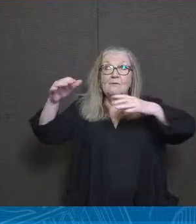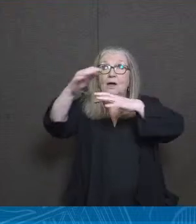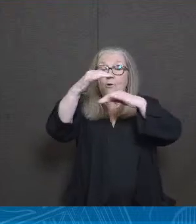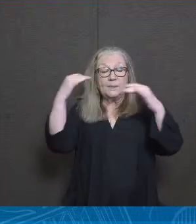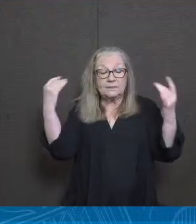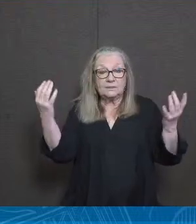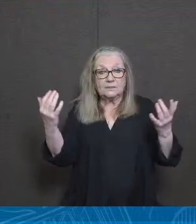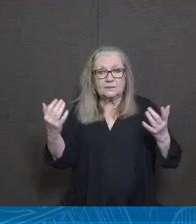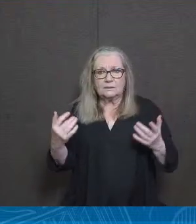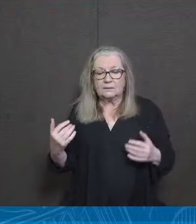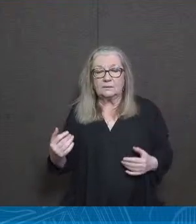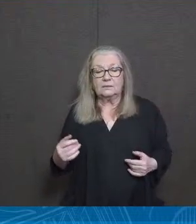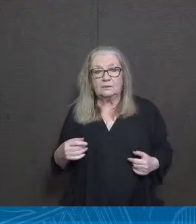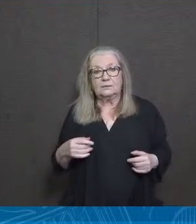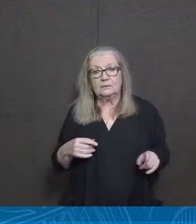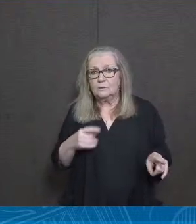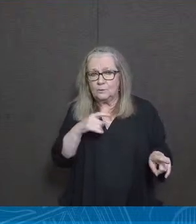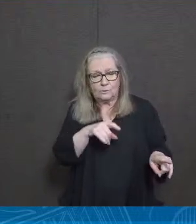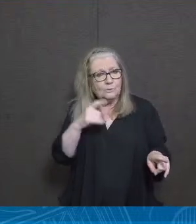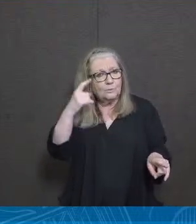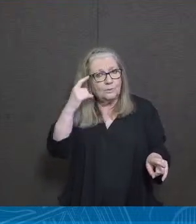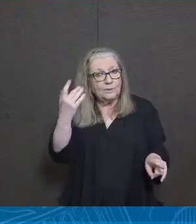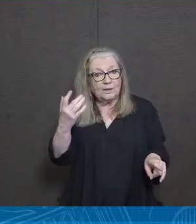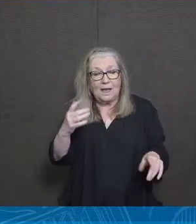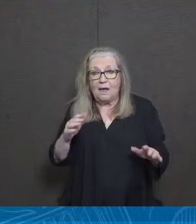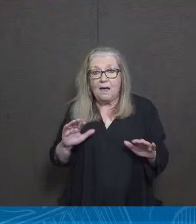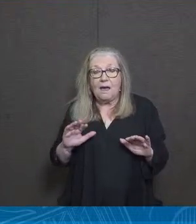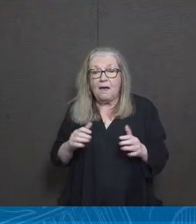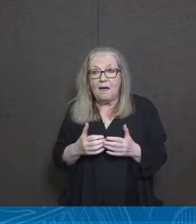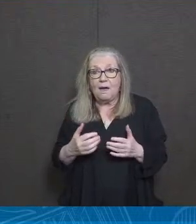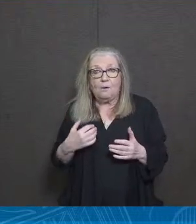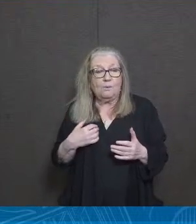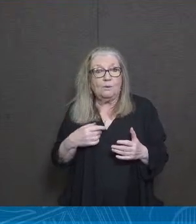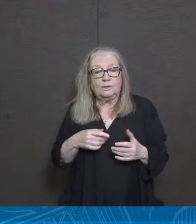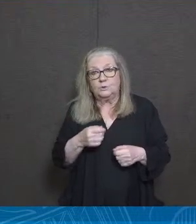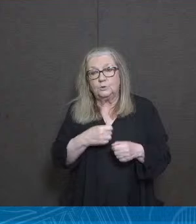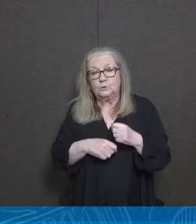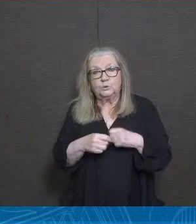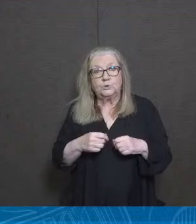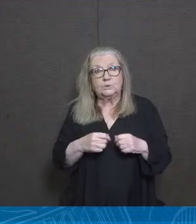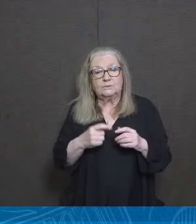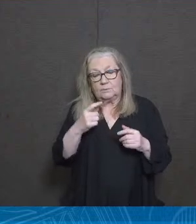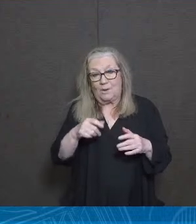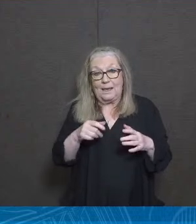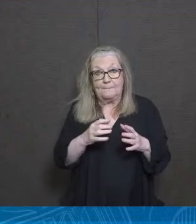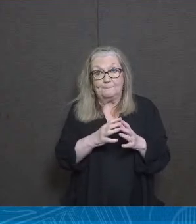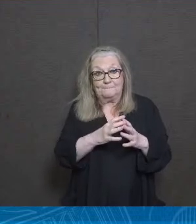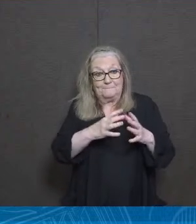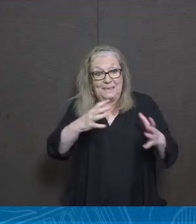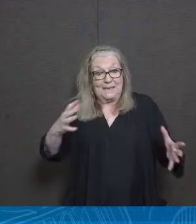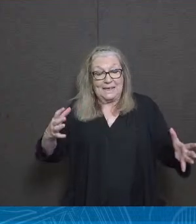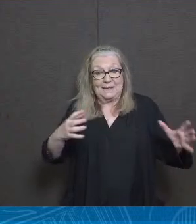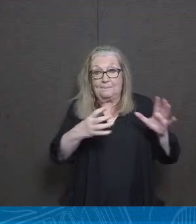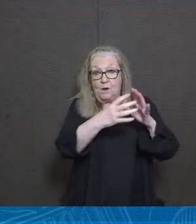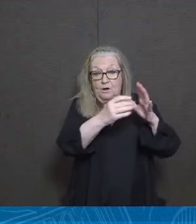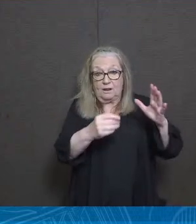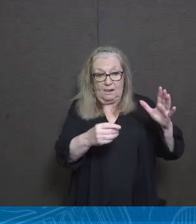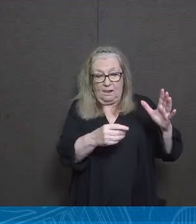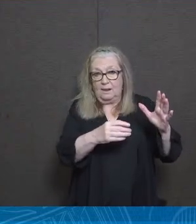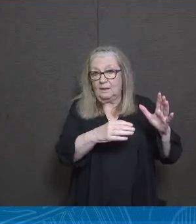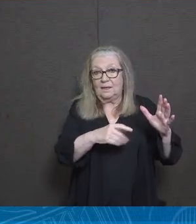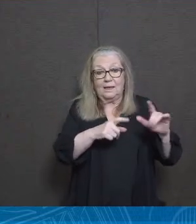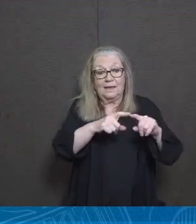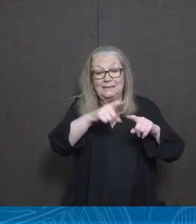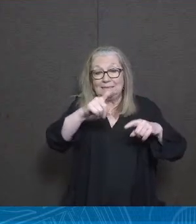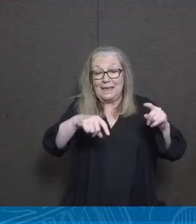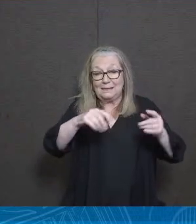on how do we we train bigger models, use more data? Or can we actually have